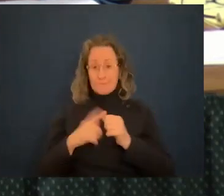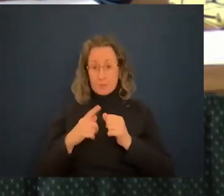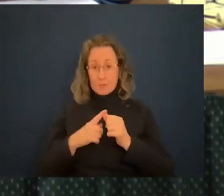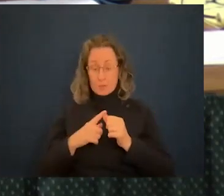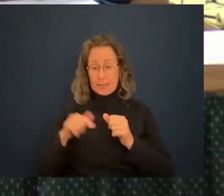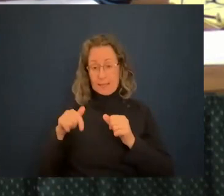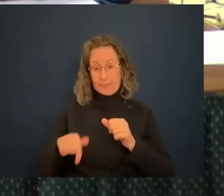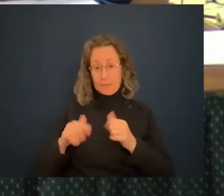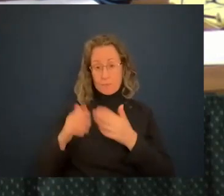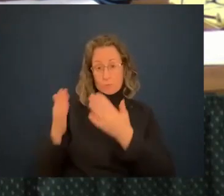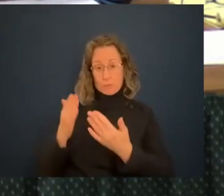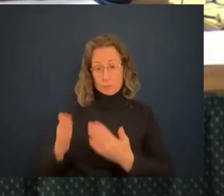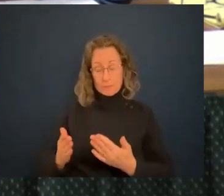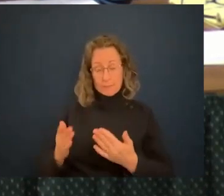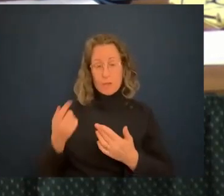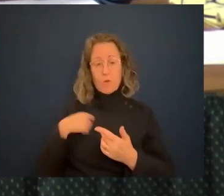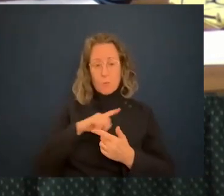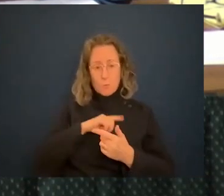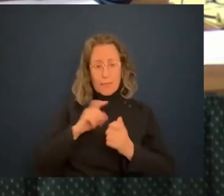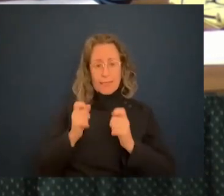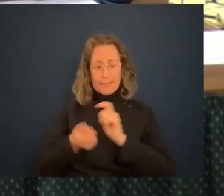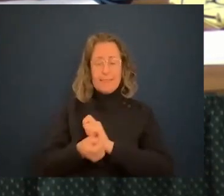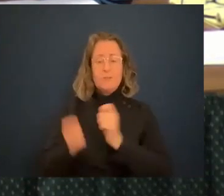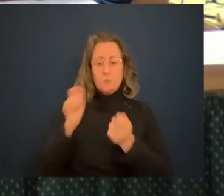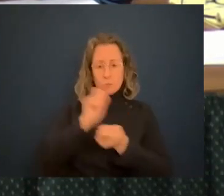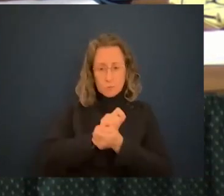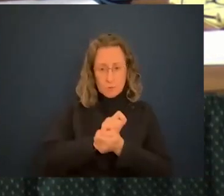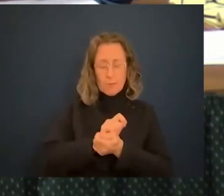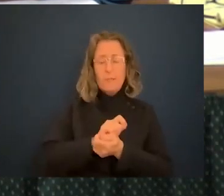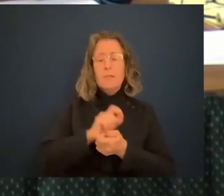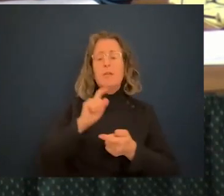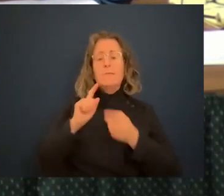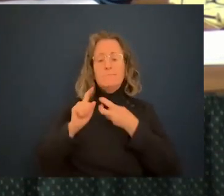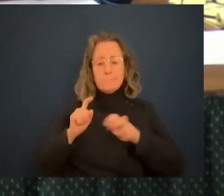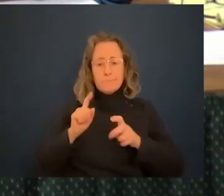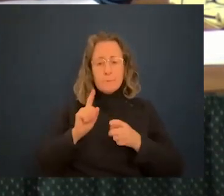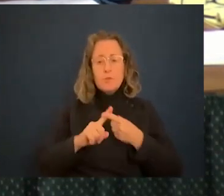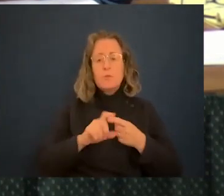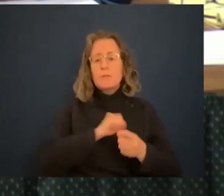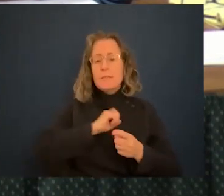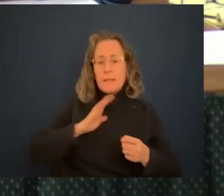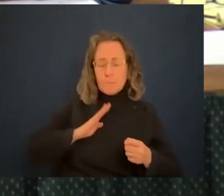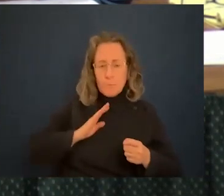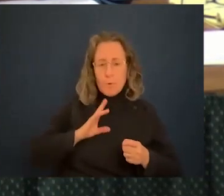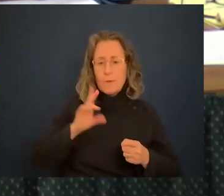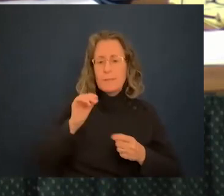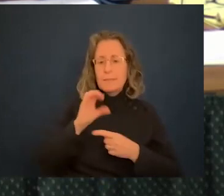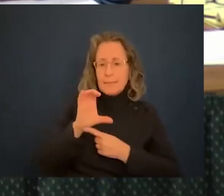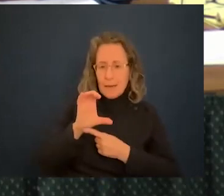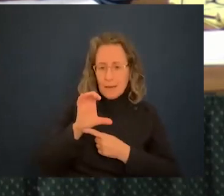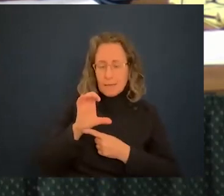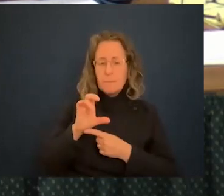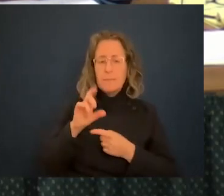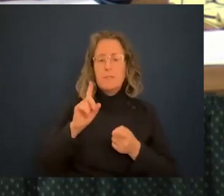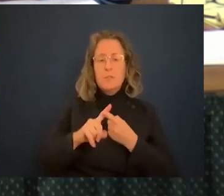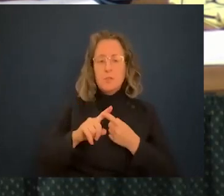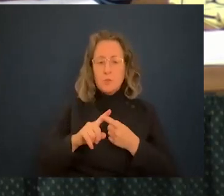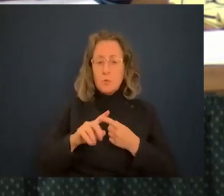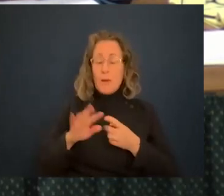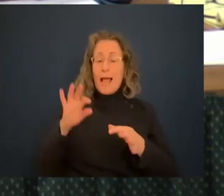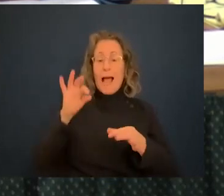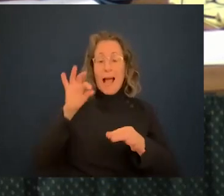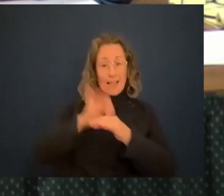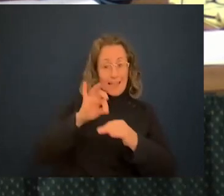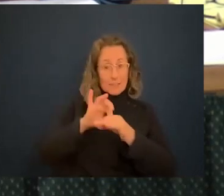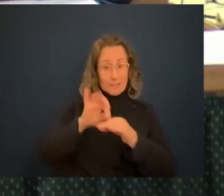this document into the select board's own document into the elected Town leaderships document and it can